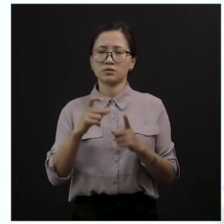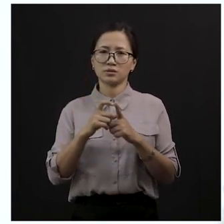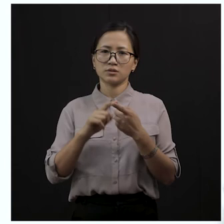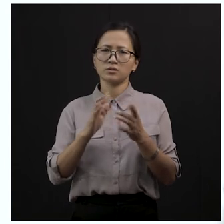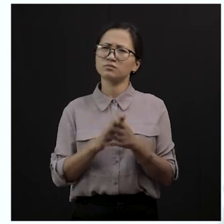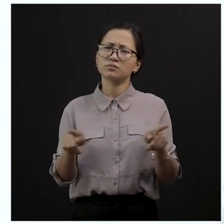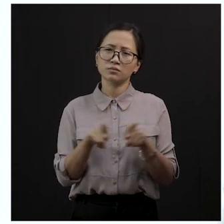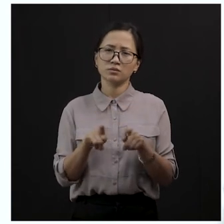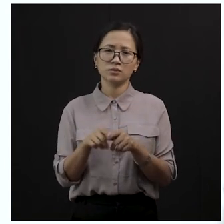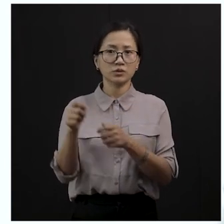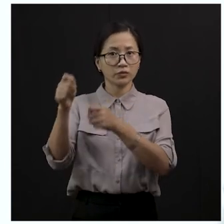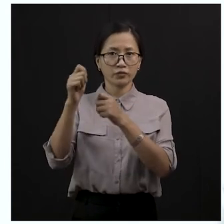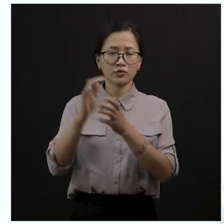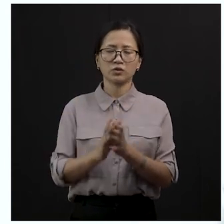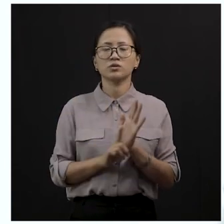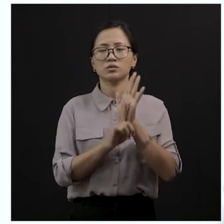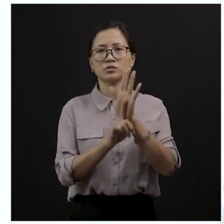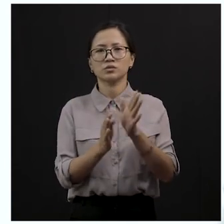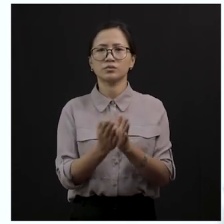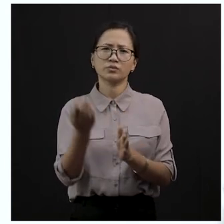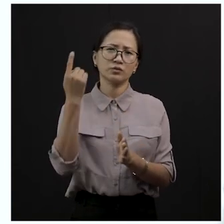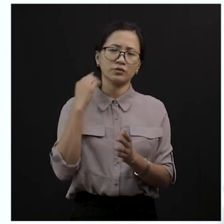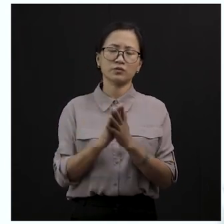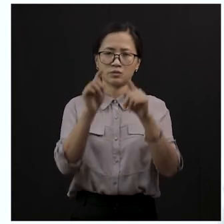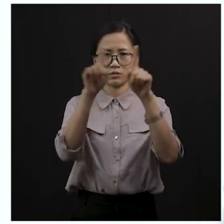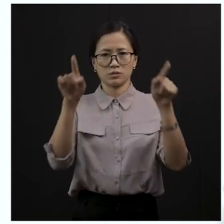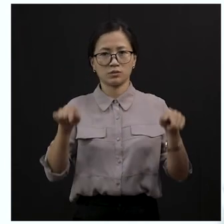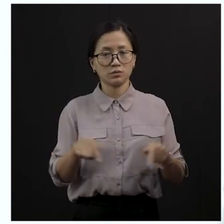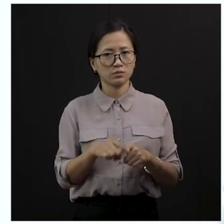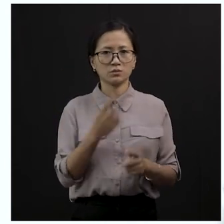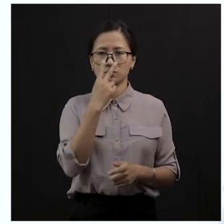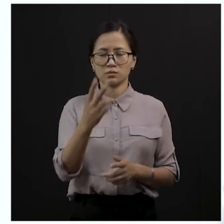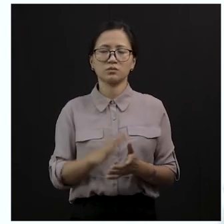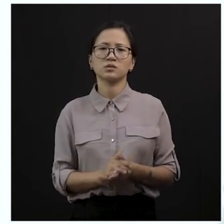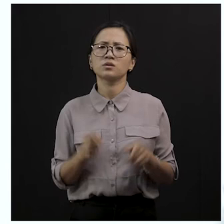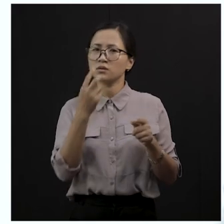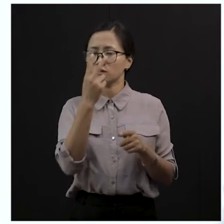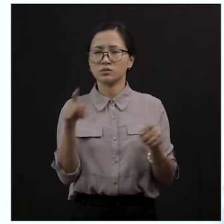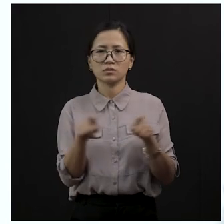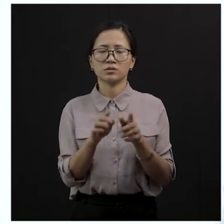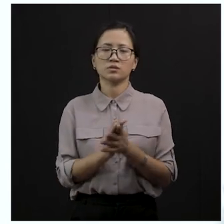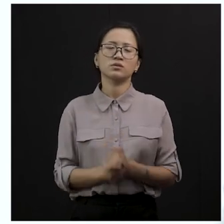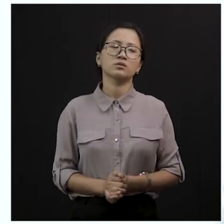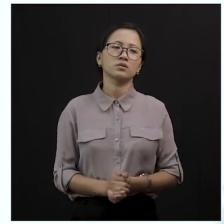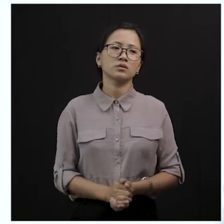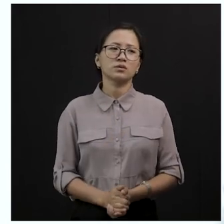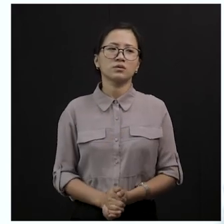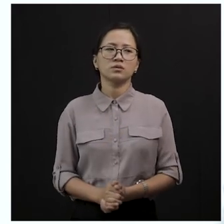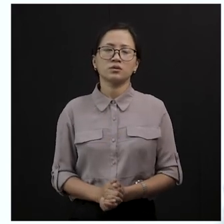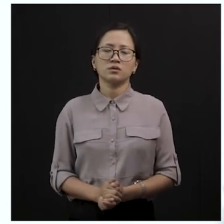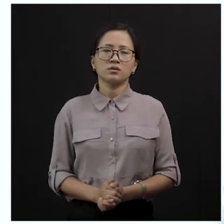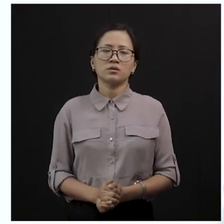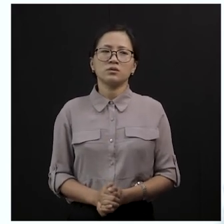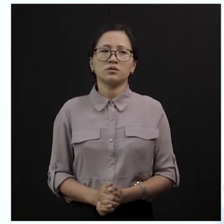G-L-I-D-E-R, glider. Glider, I have shown you in the previous picture, glider, they look like a kite, right? So that is the glider.